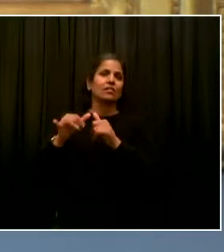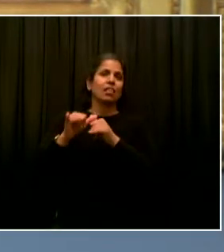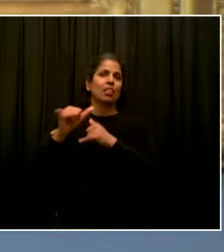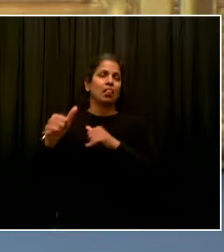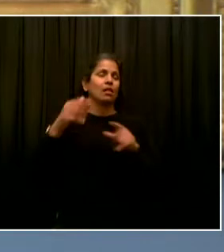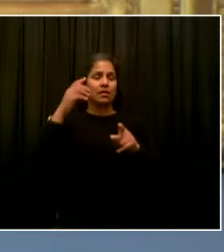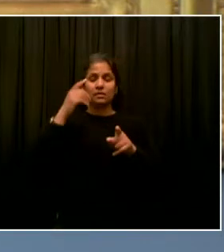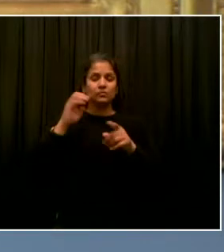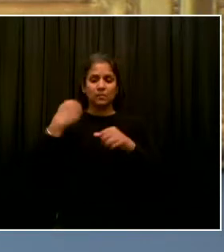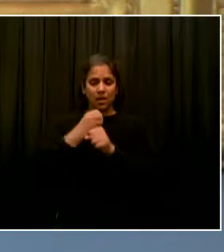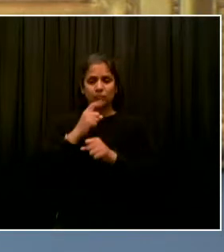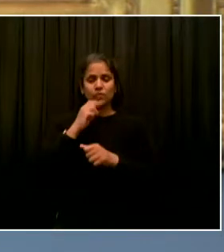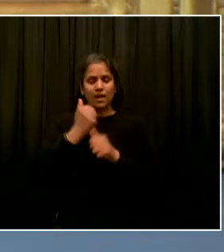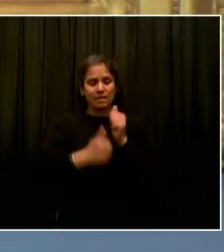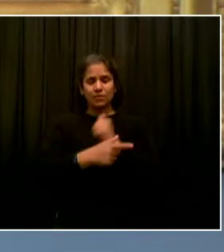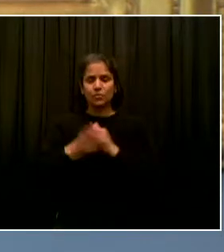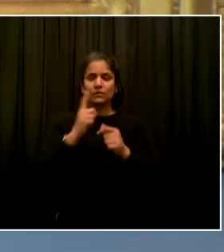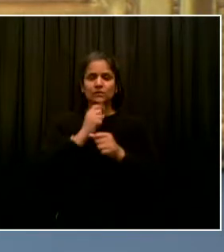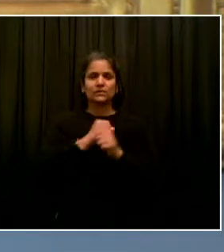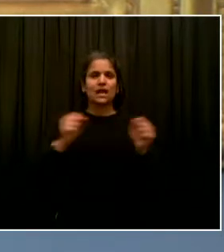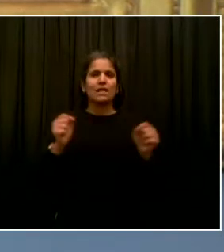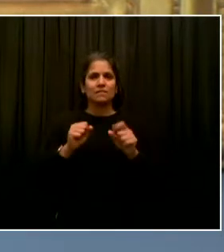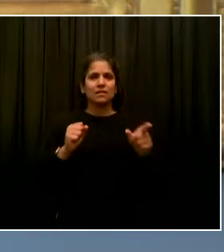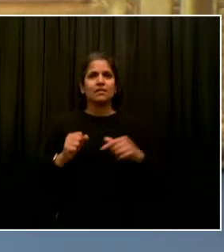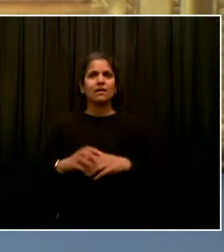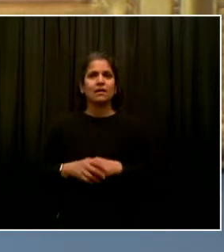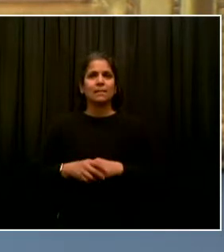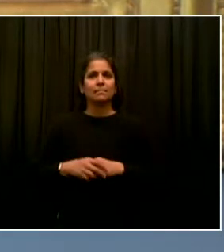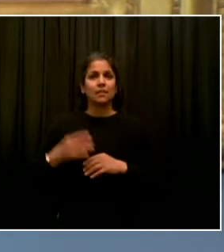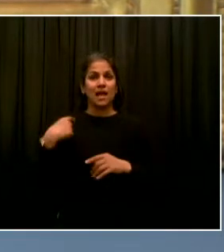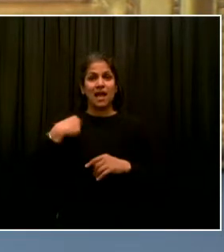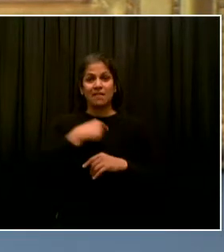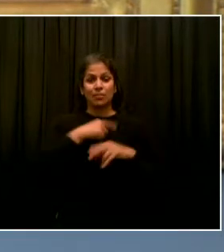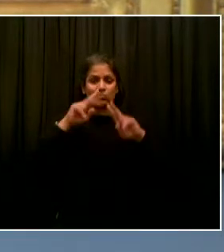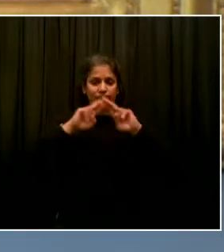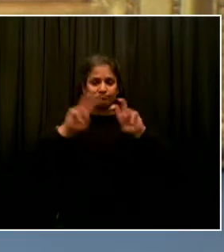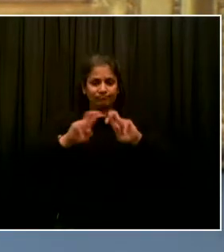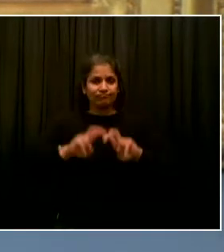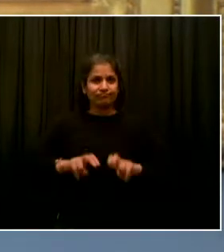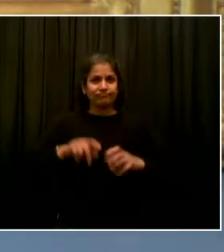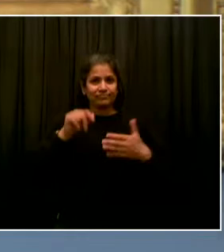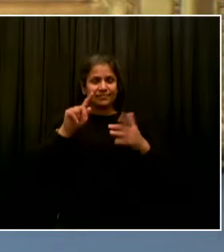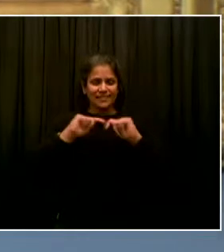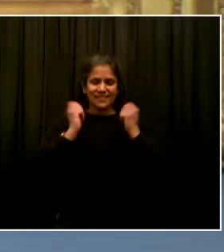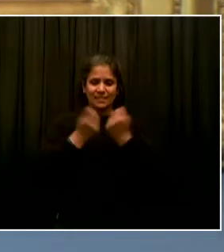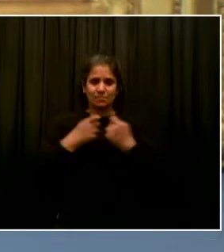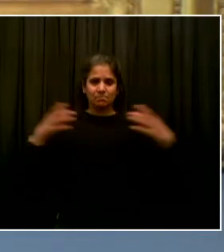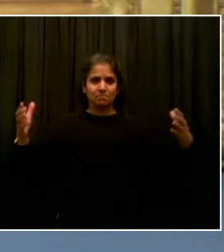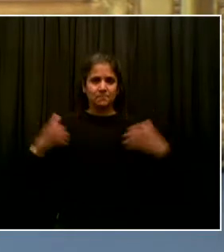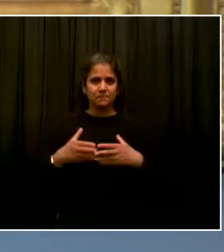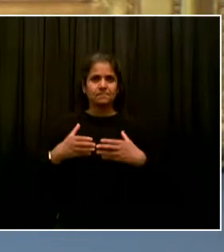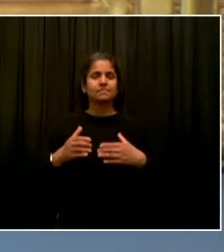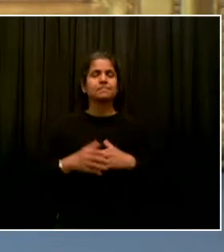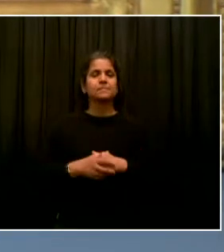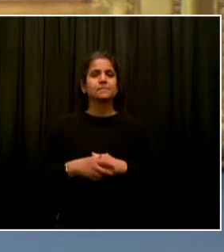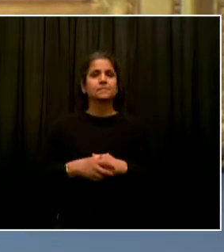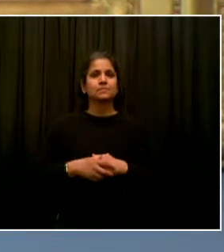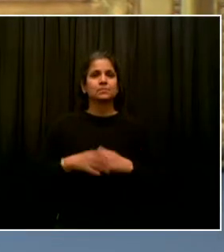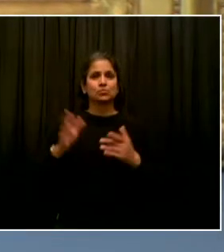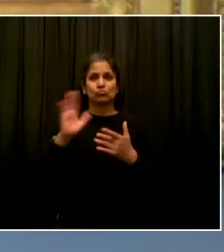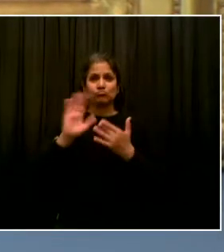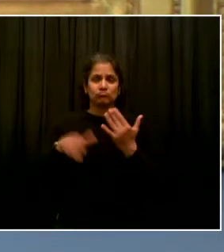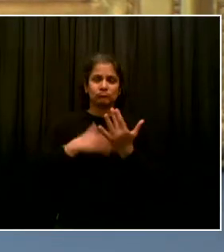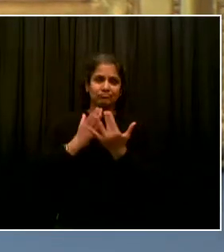other threat. And so based on the analysis that this team has shown throughout these last few